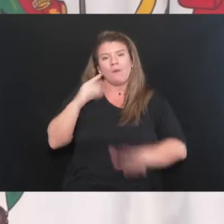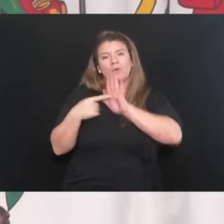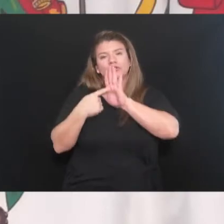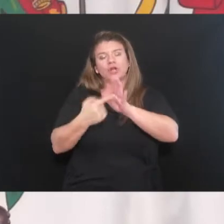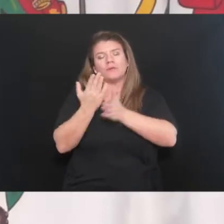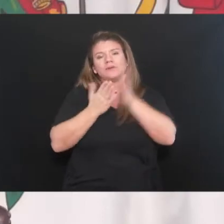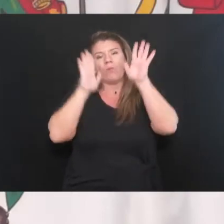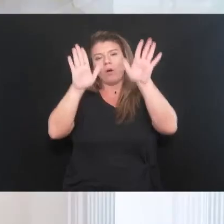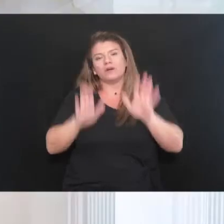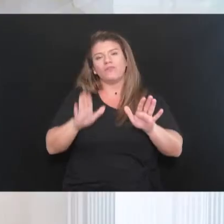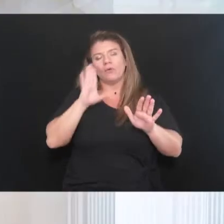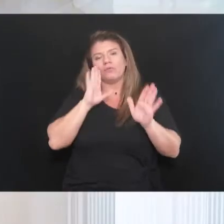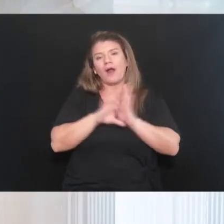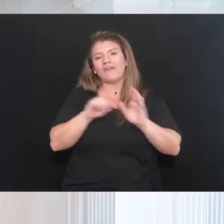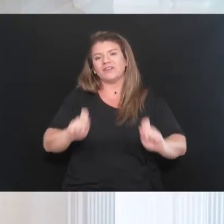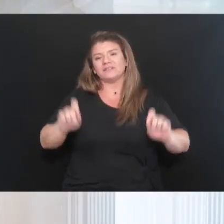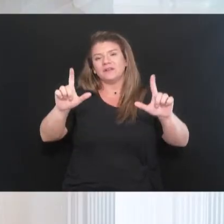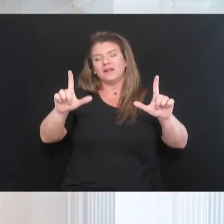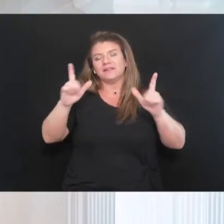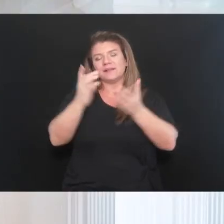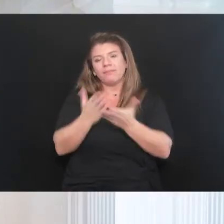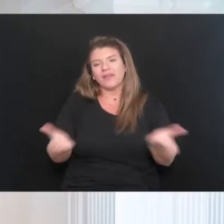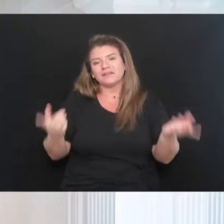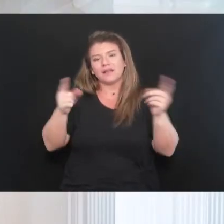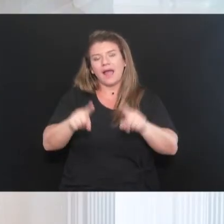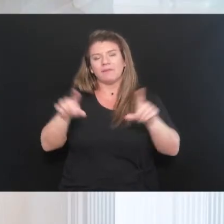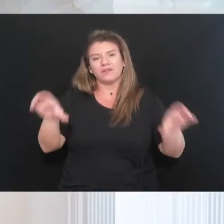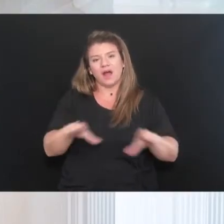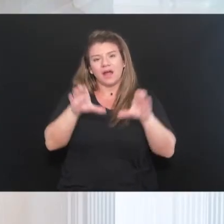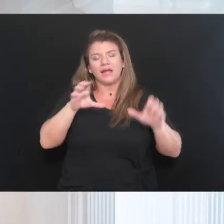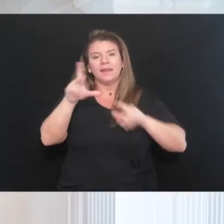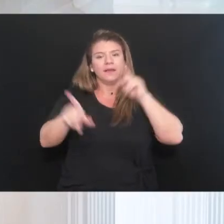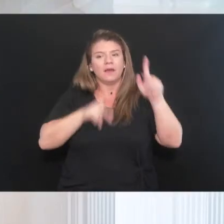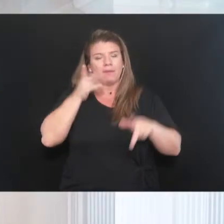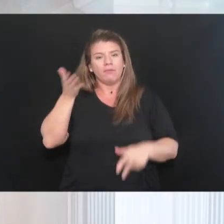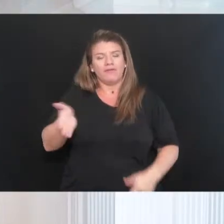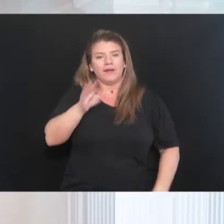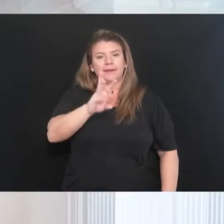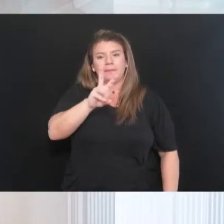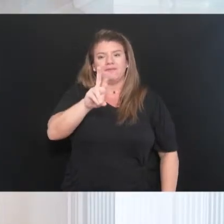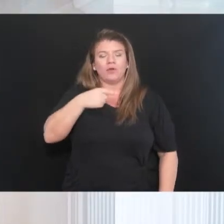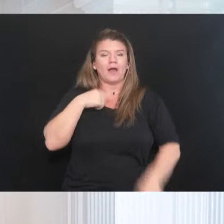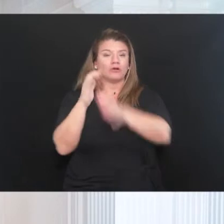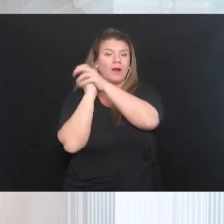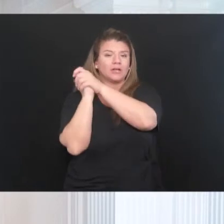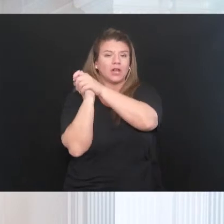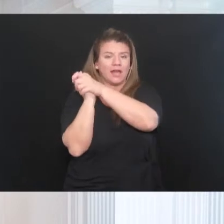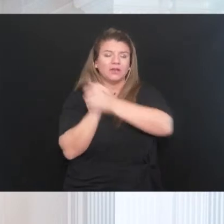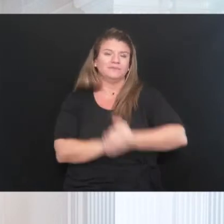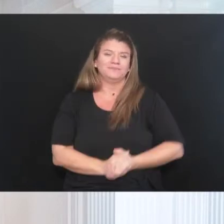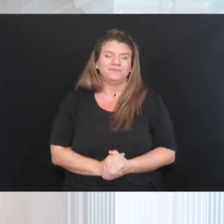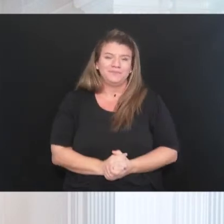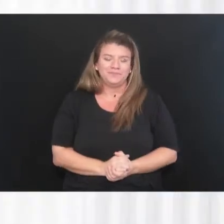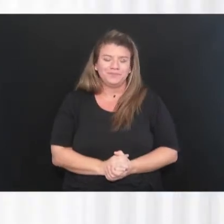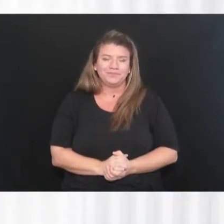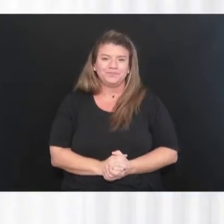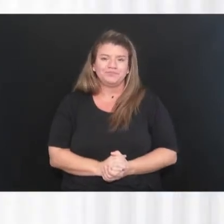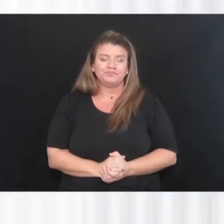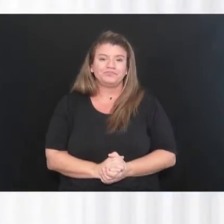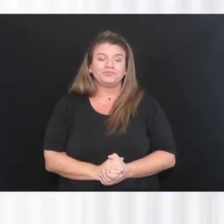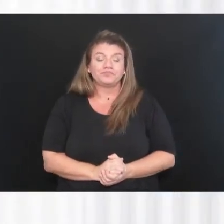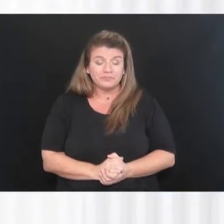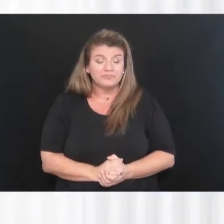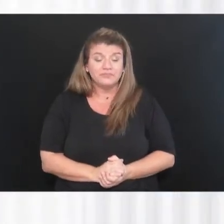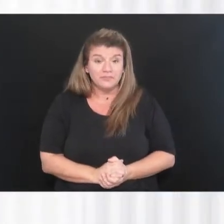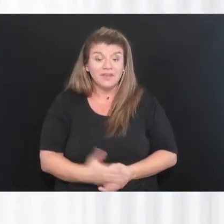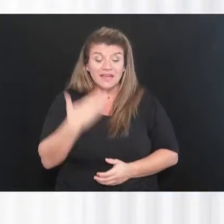wonderful graphs and some things that he's done there, and the folks at WVU, and I congratulate you. Well, thank you, Governor. And yes,